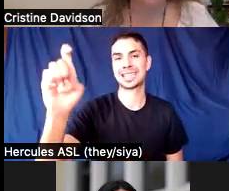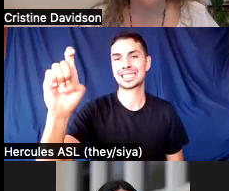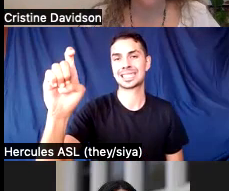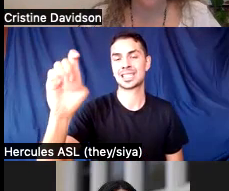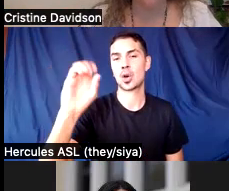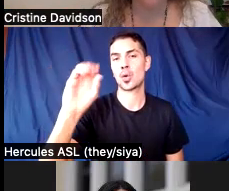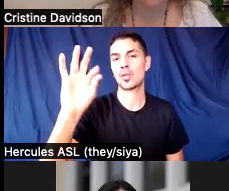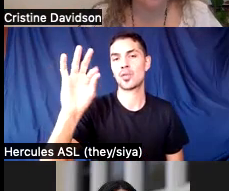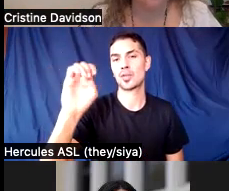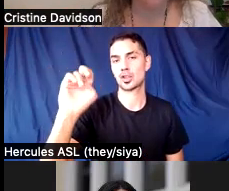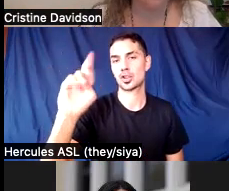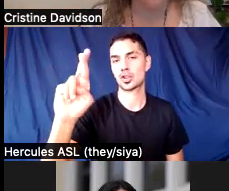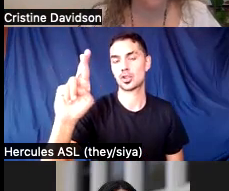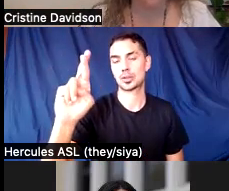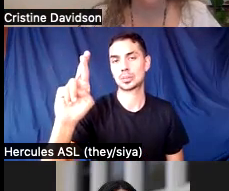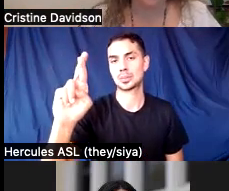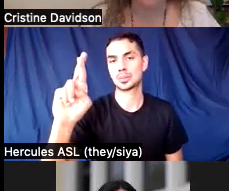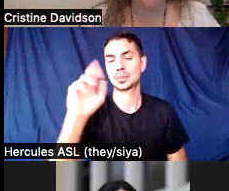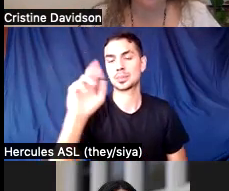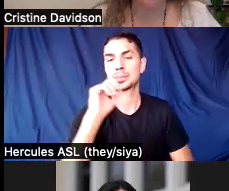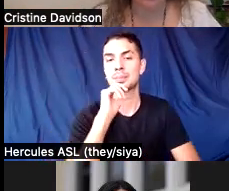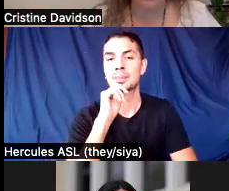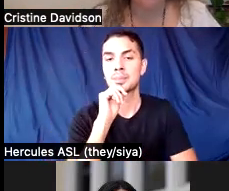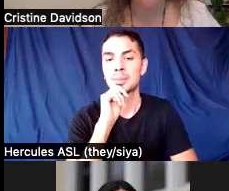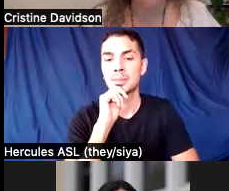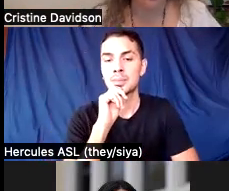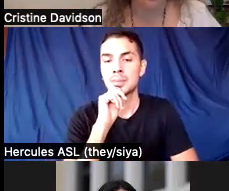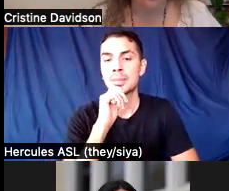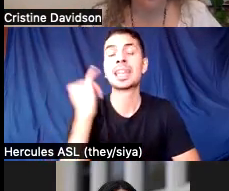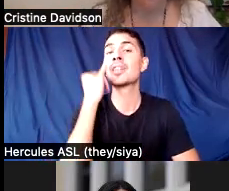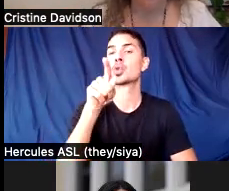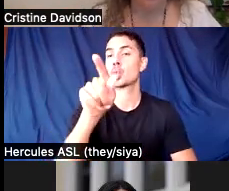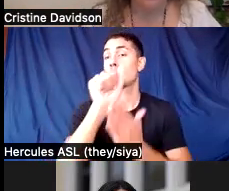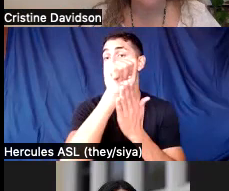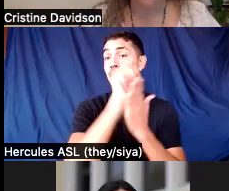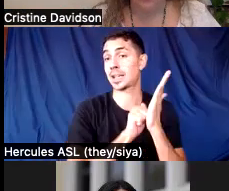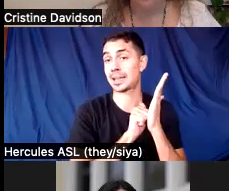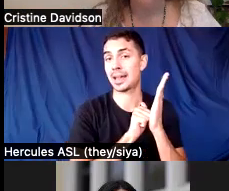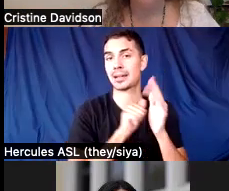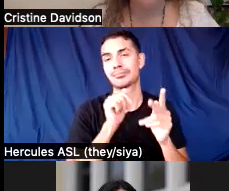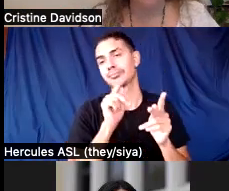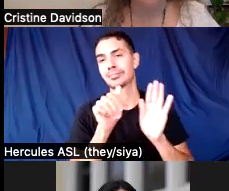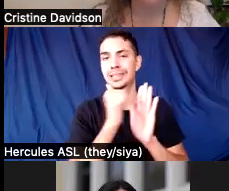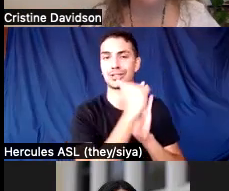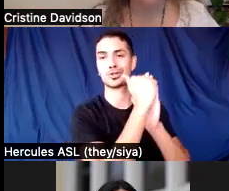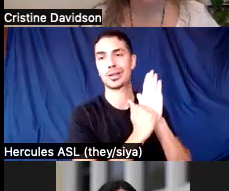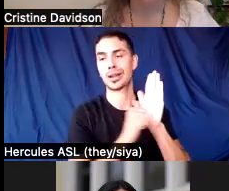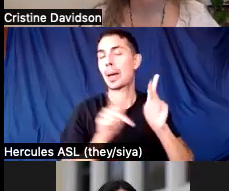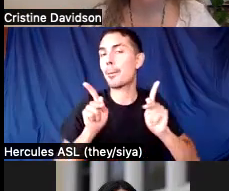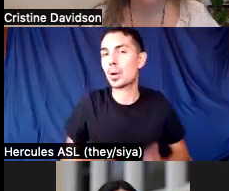to be an agenda person and look at the agenda, we're a little bit behind, but that's okay.